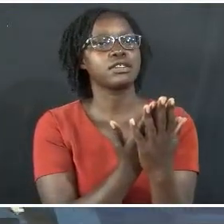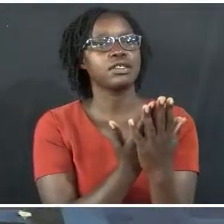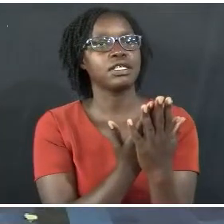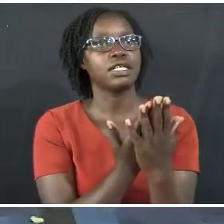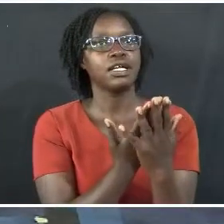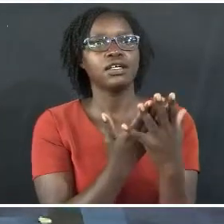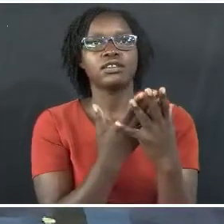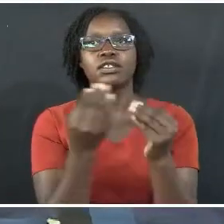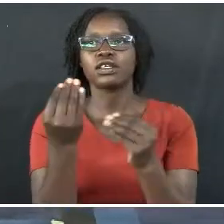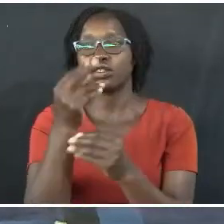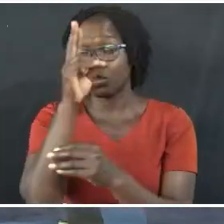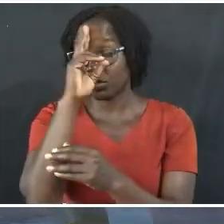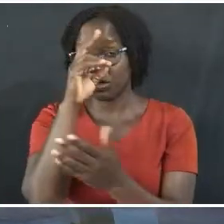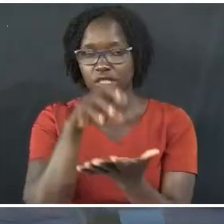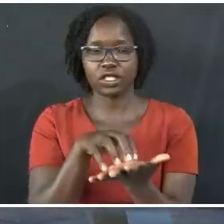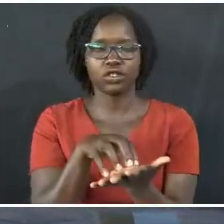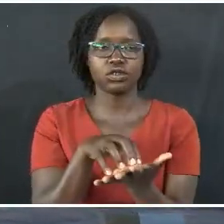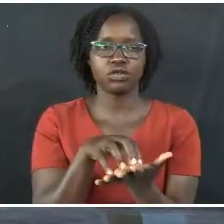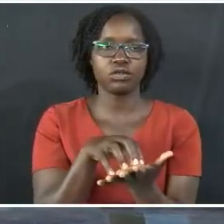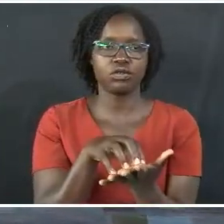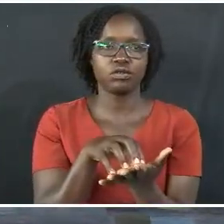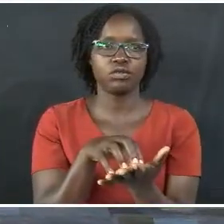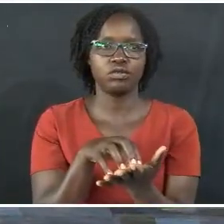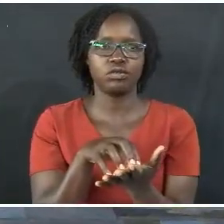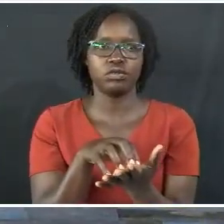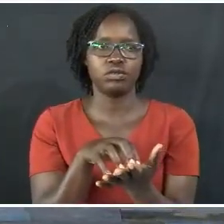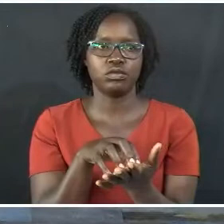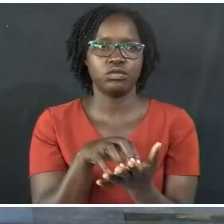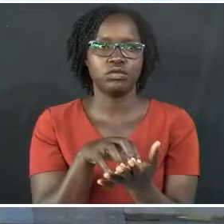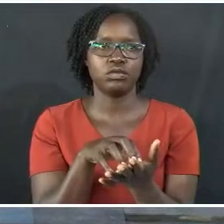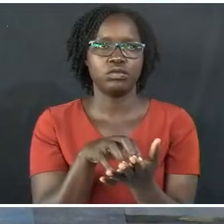and taken to the police station.